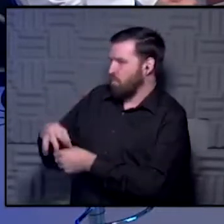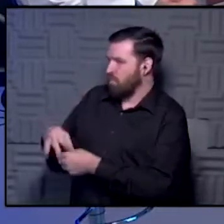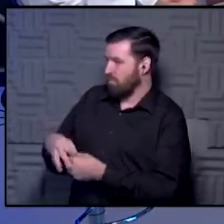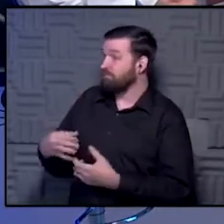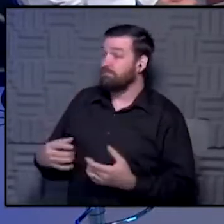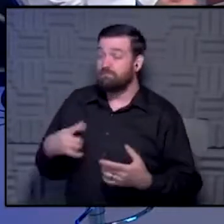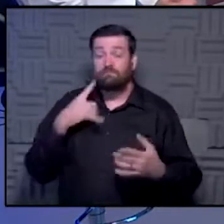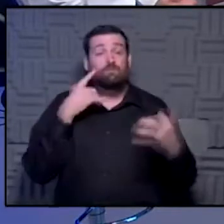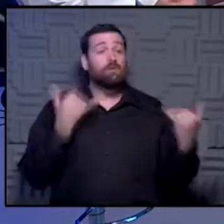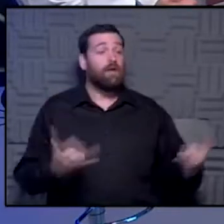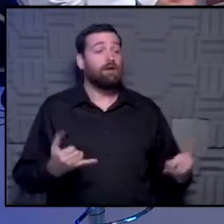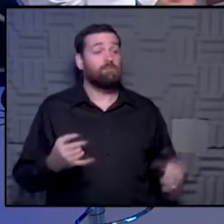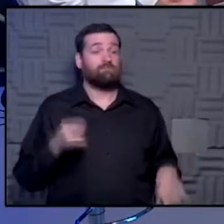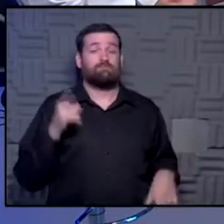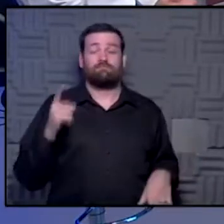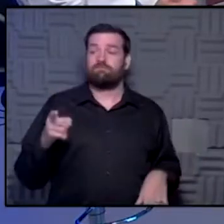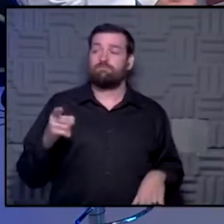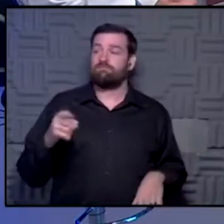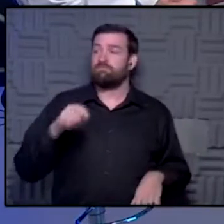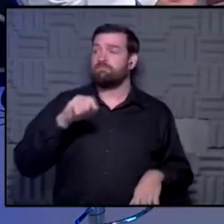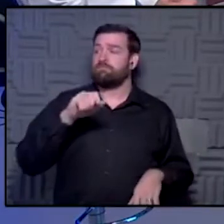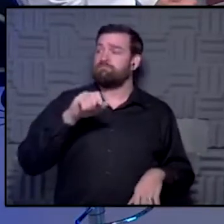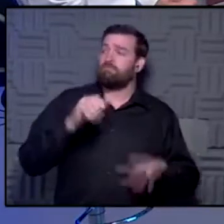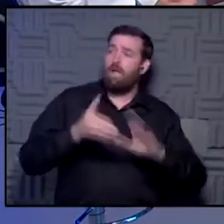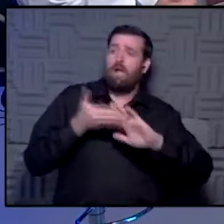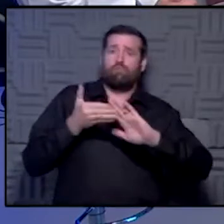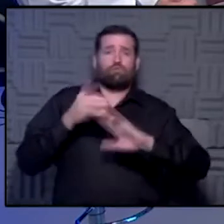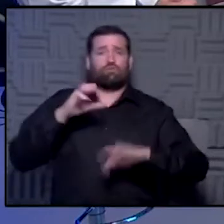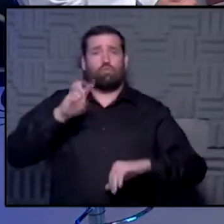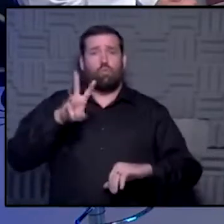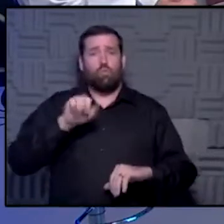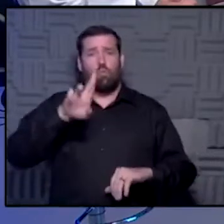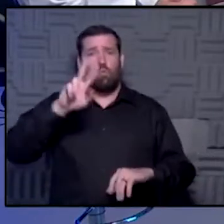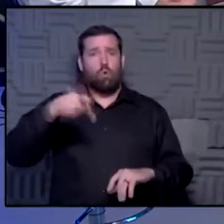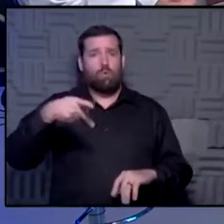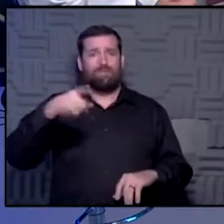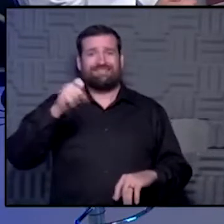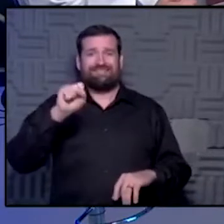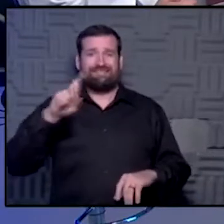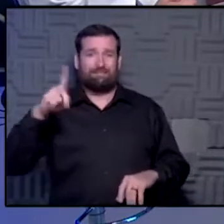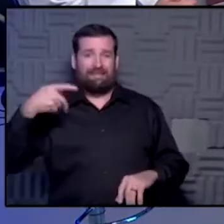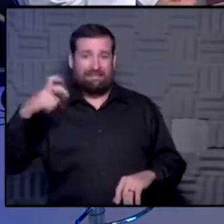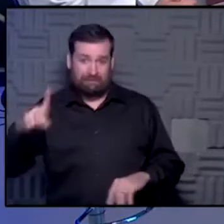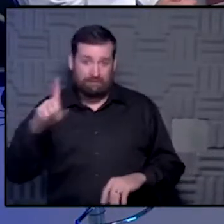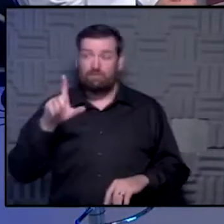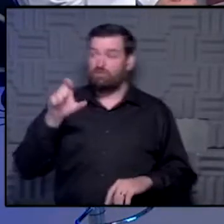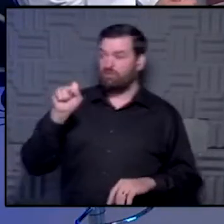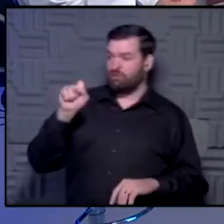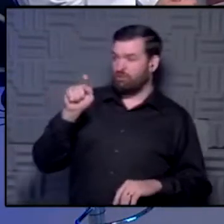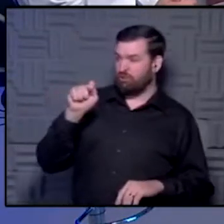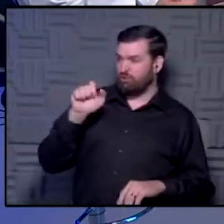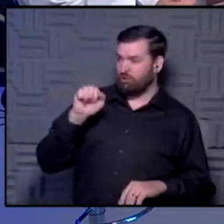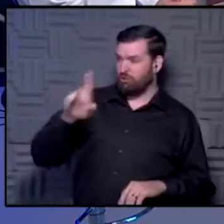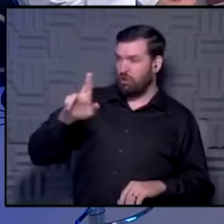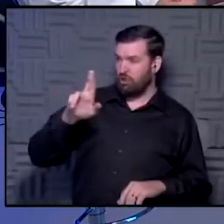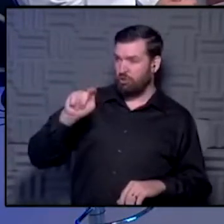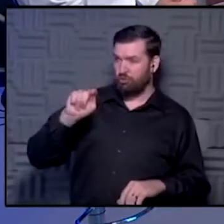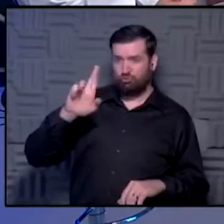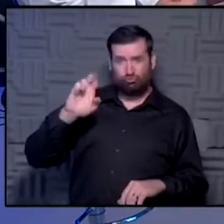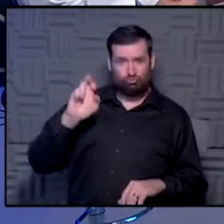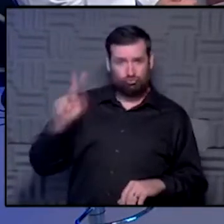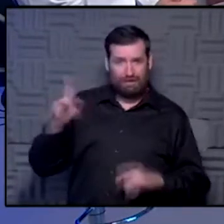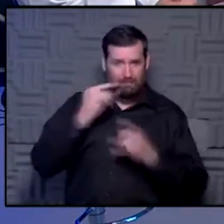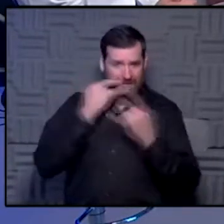what? In the meantime, this Operation Warp Speed, and yes, coronavirus today has a Star Trek mask. I want to point this Star Trek mask out, because this was